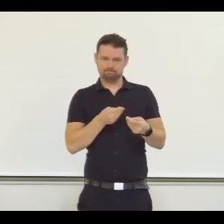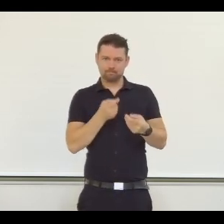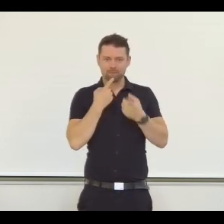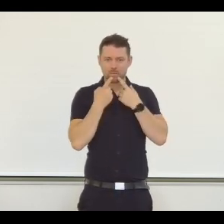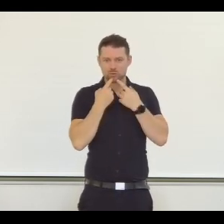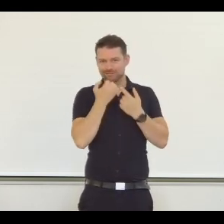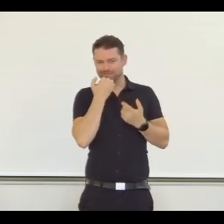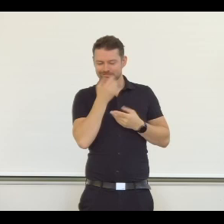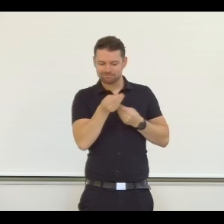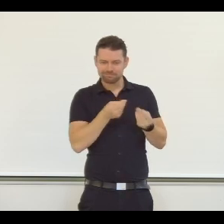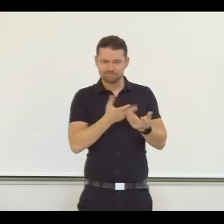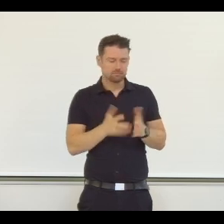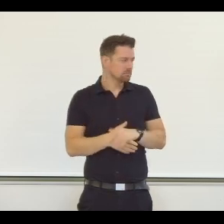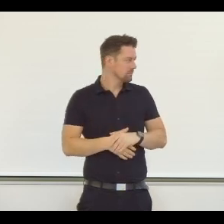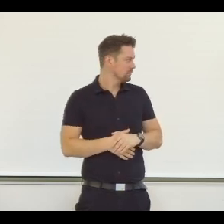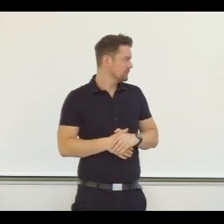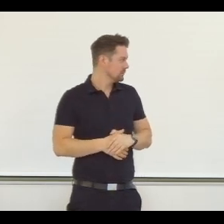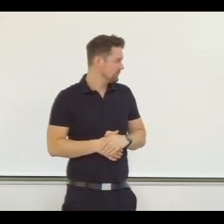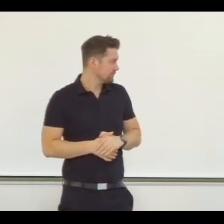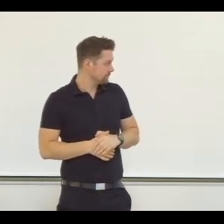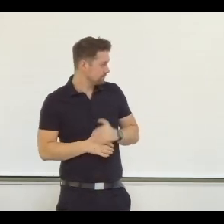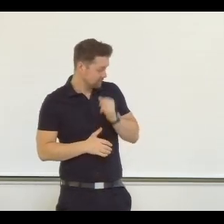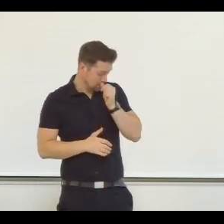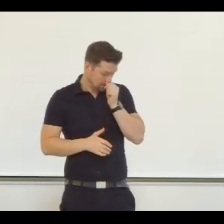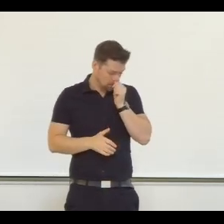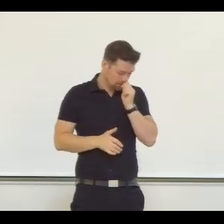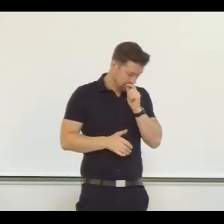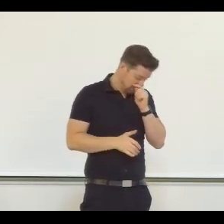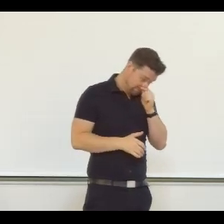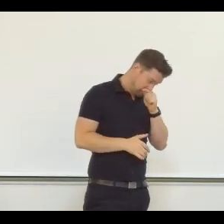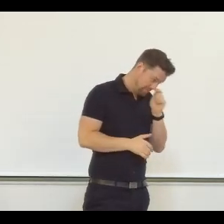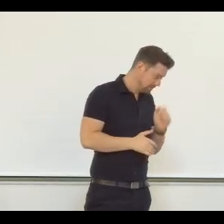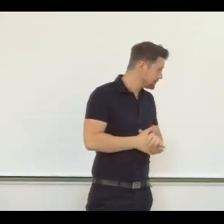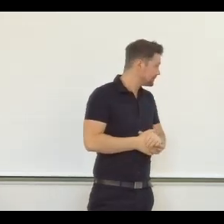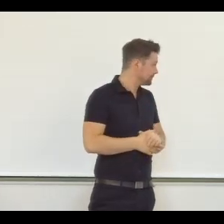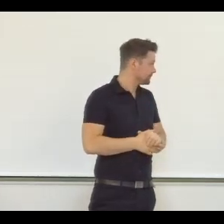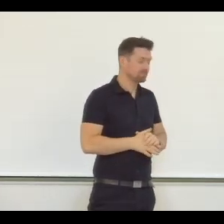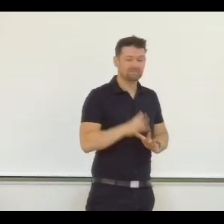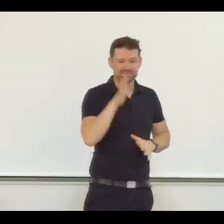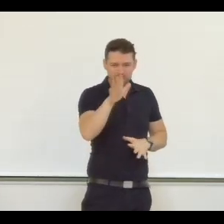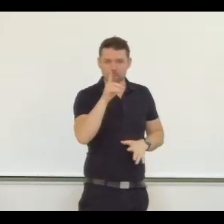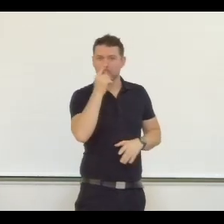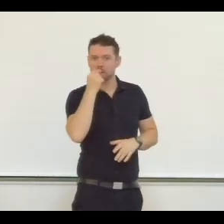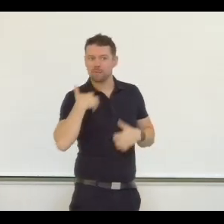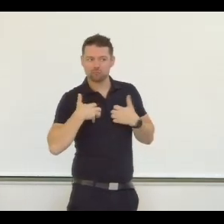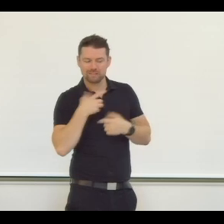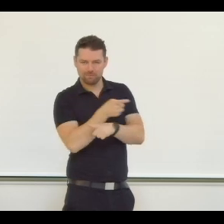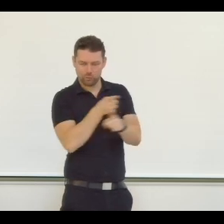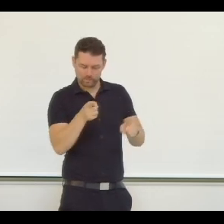One small aspect of this, and this might be also of interest for this community, one small aspect of